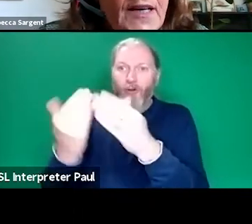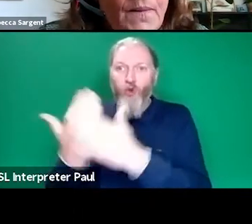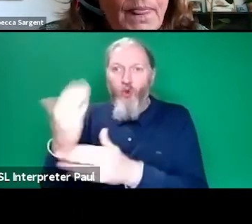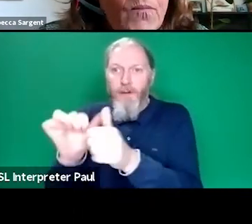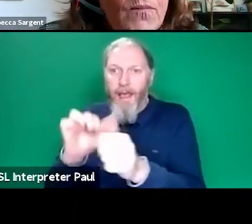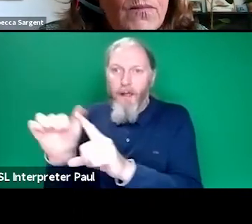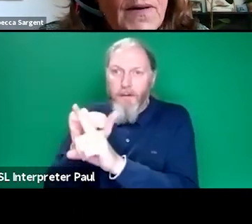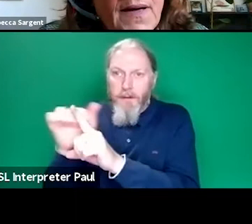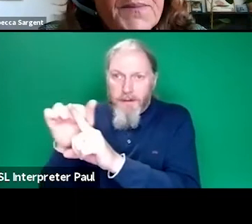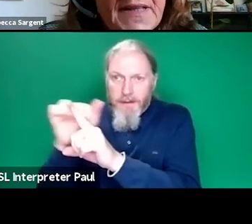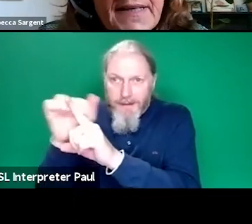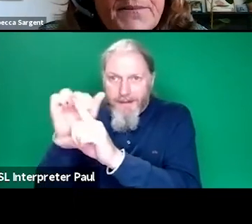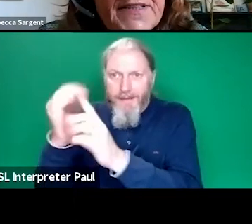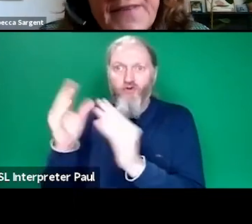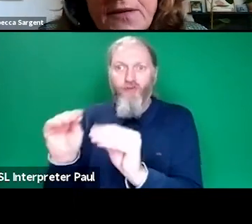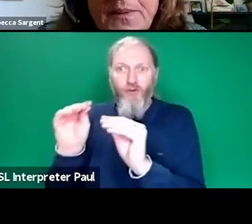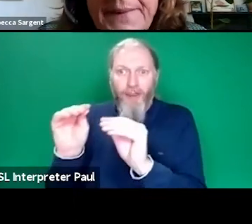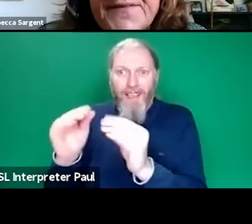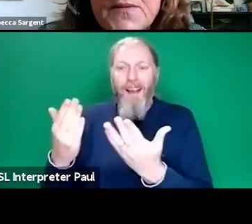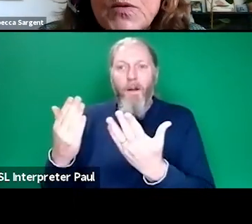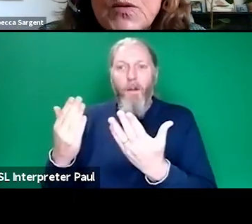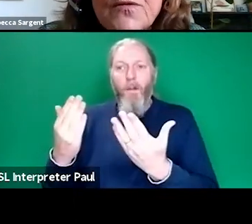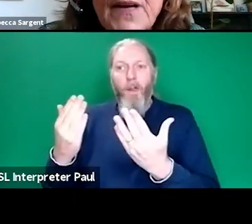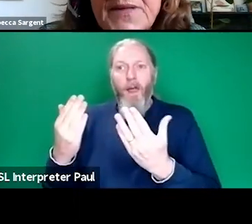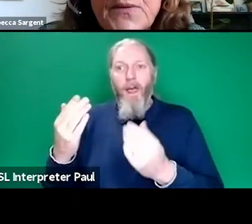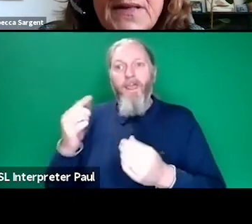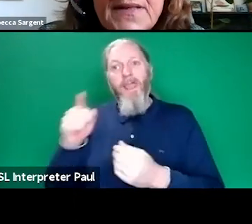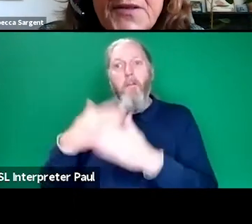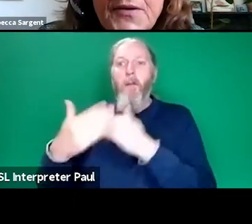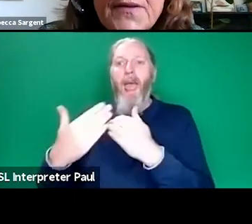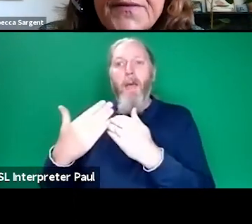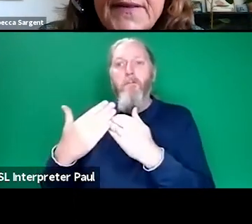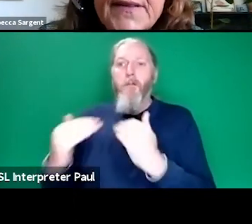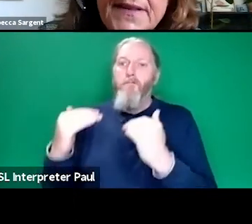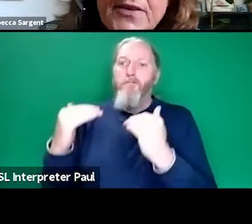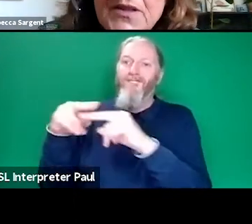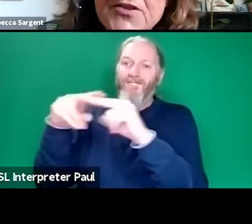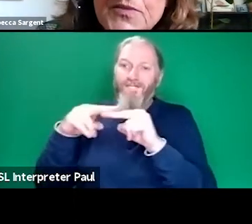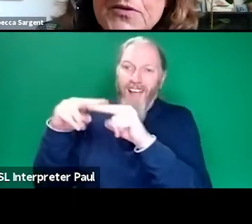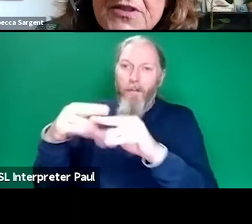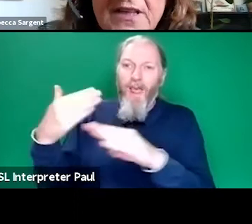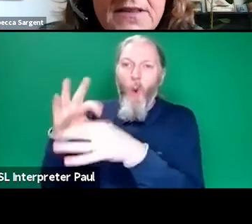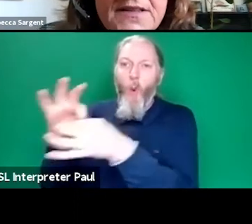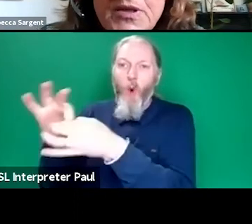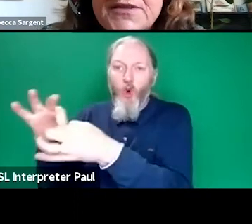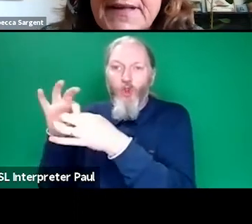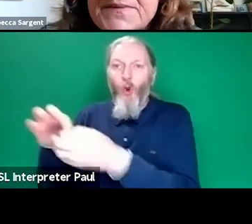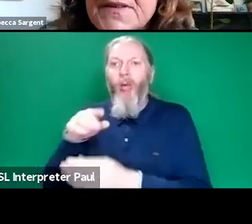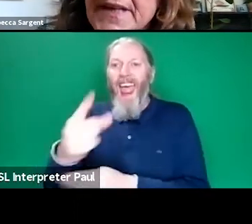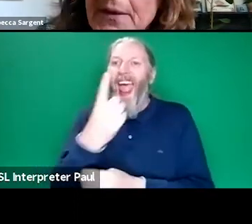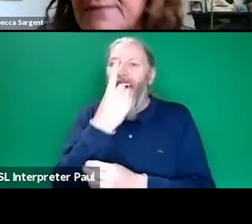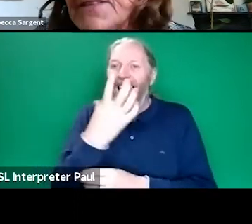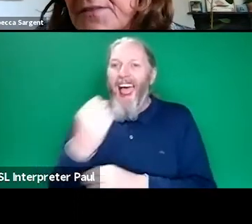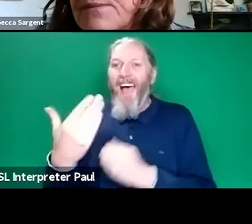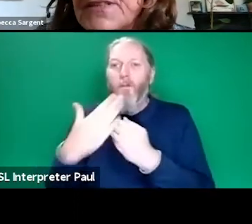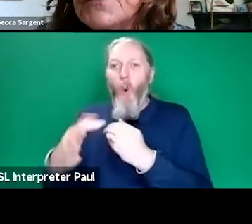and upskilling them and developing them into more family workers who could deliver much more targeted programs